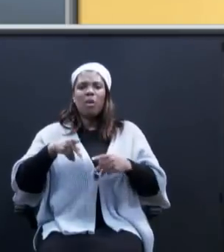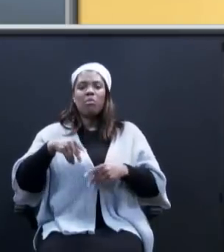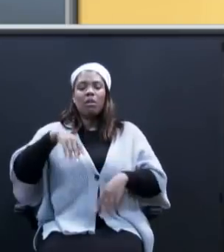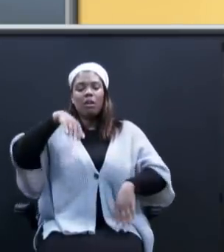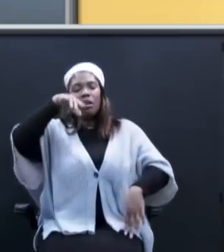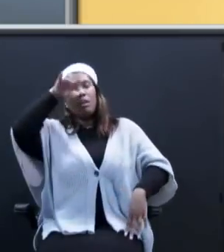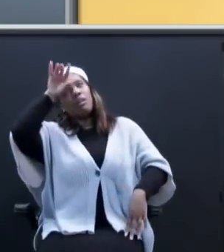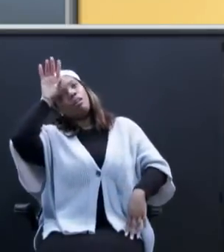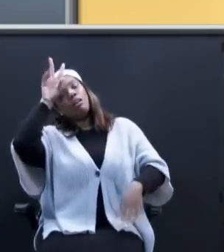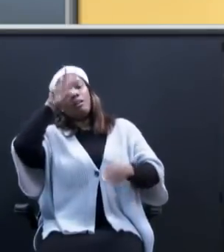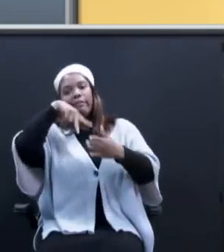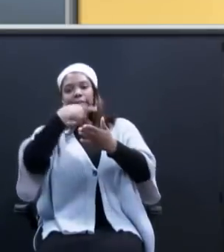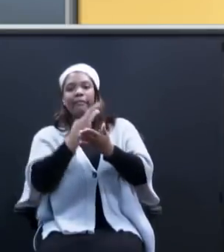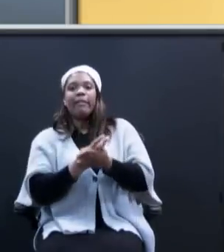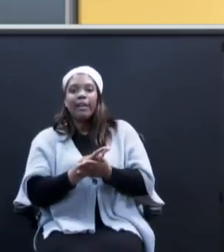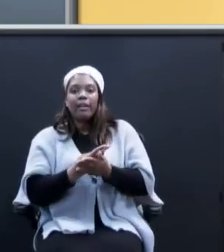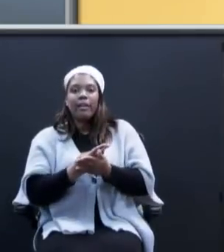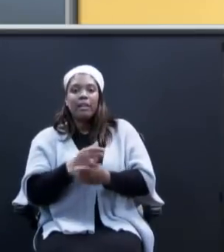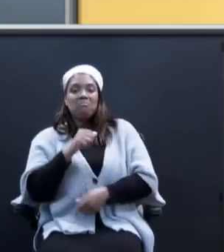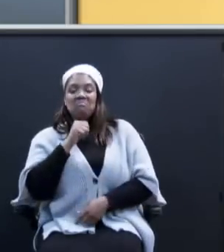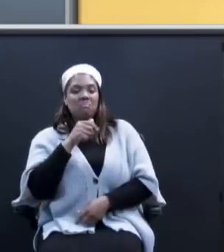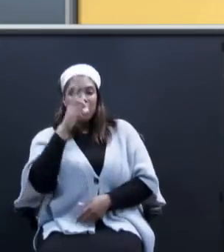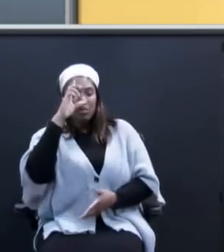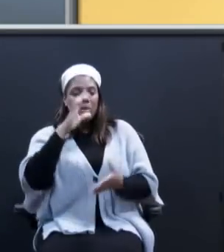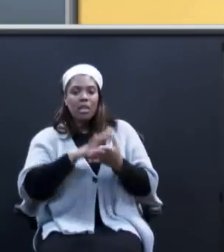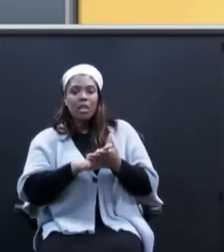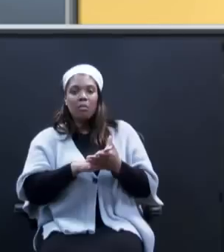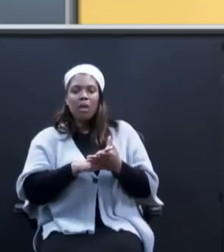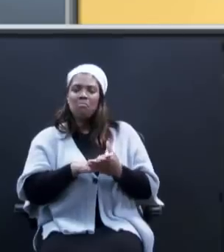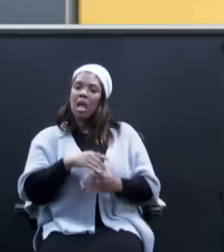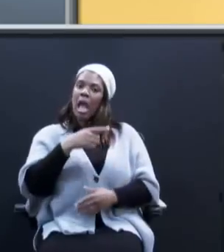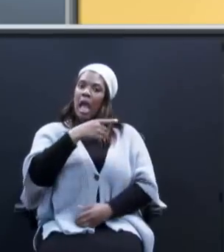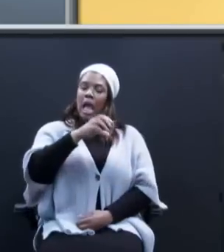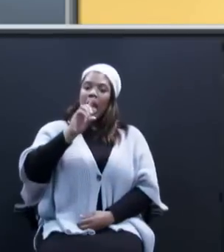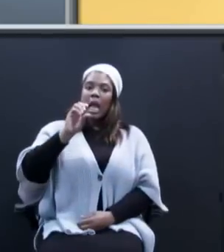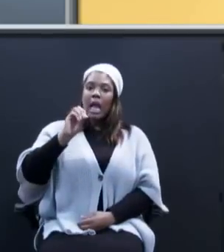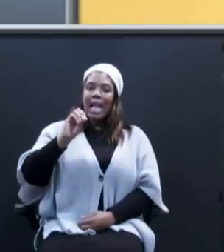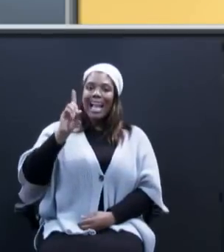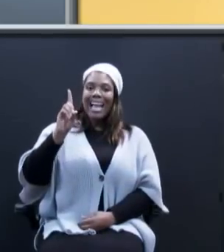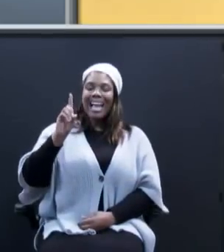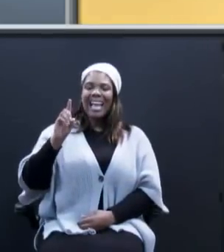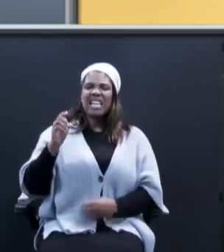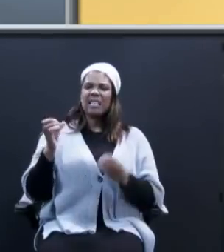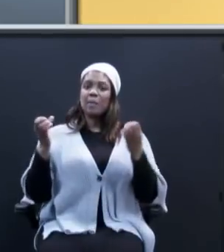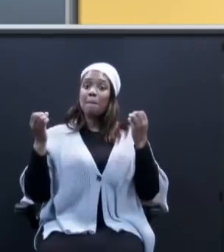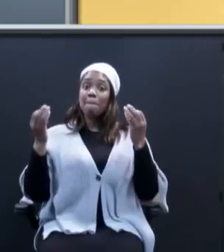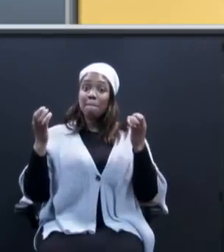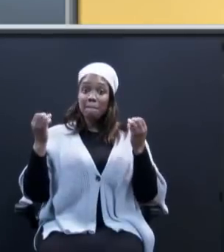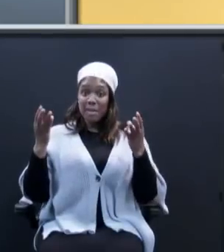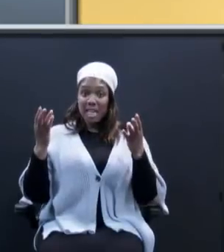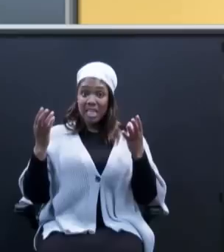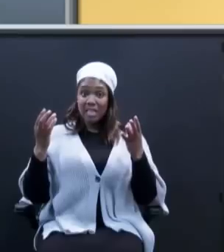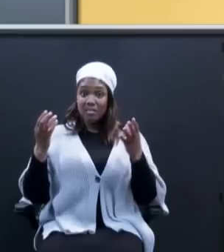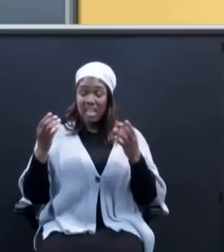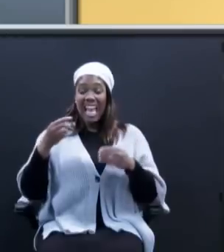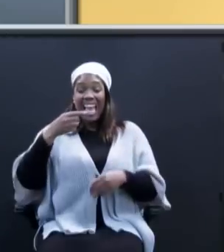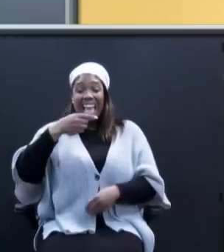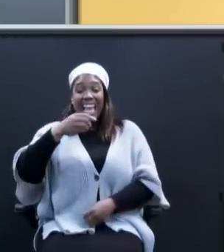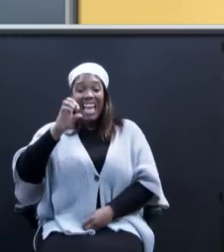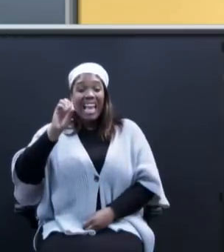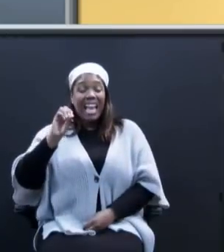God is a uniplural word. It's not a singular, a uniplural. God.